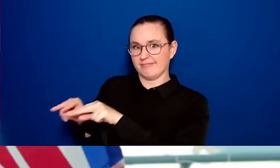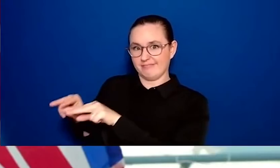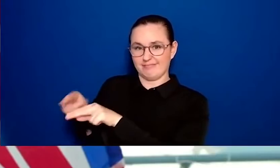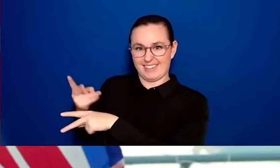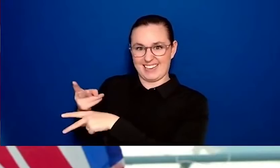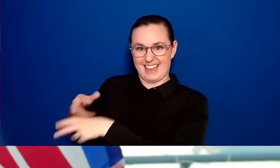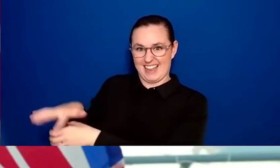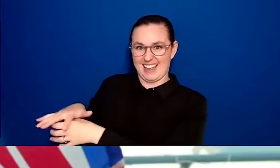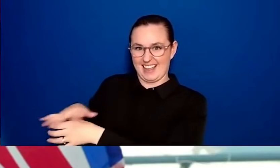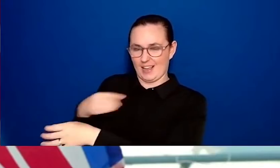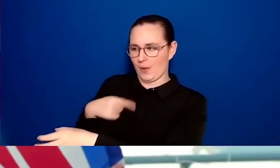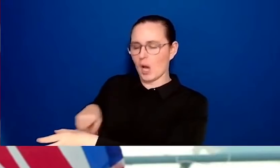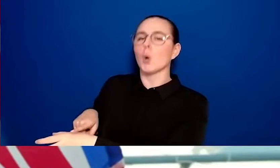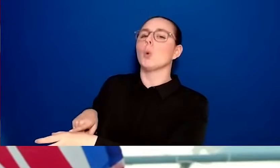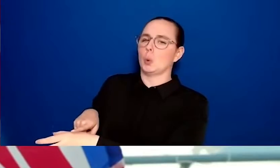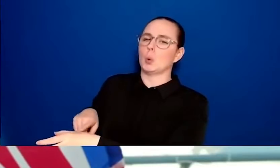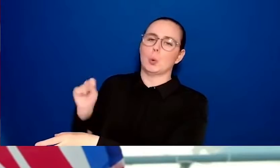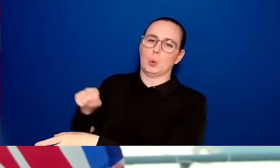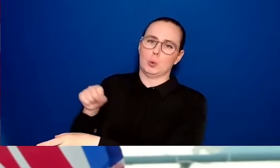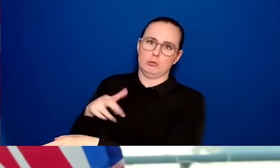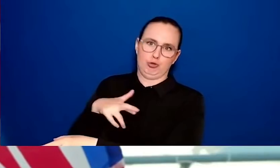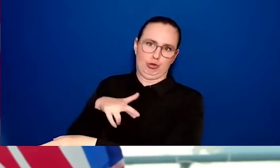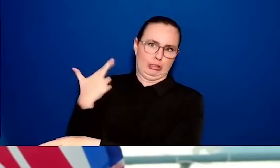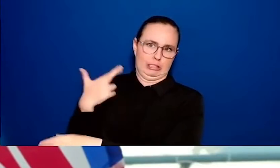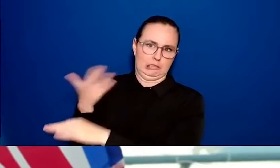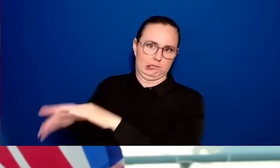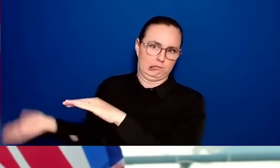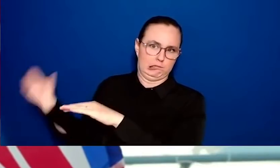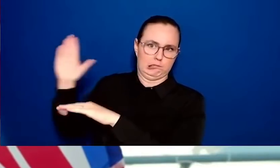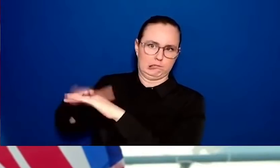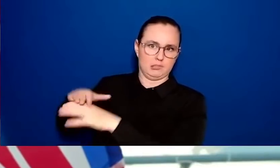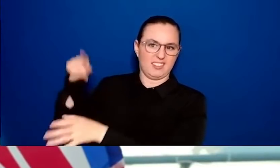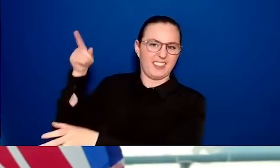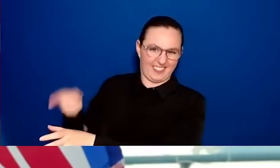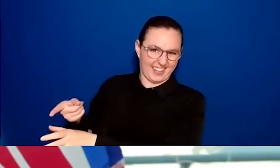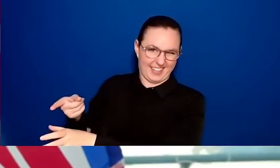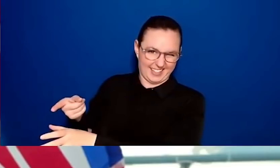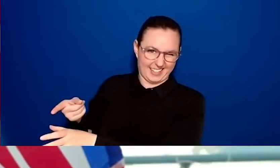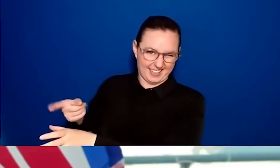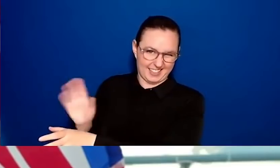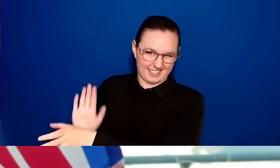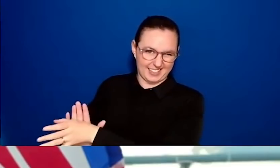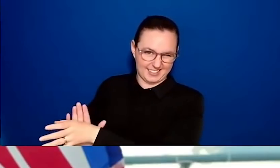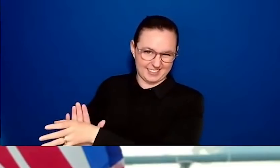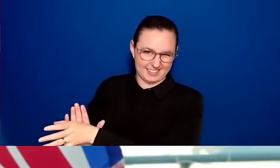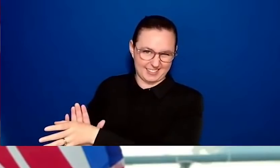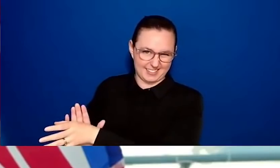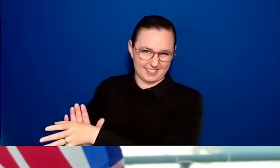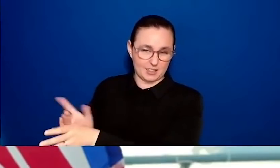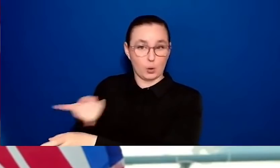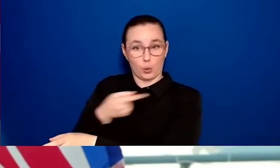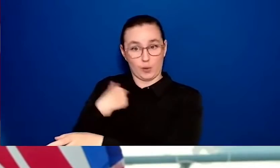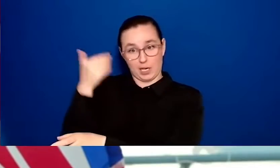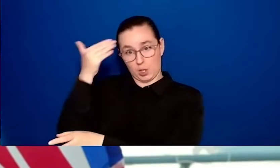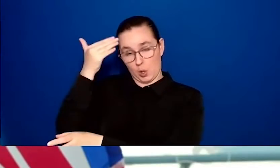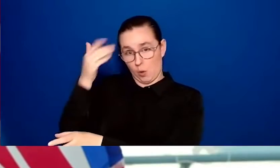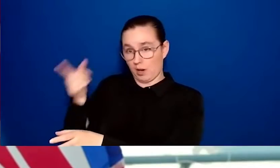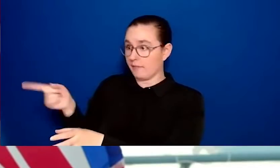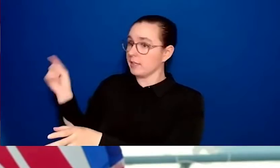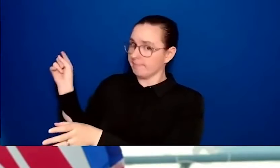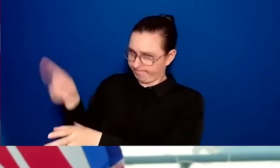healthcare workers in long-term care would leave long-term care and move to other parts of the healthcare sector where